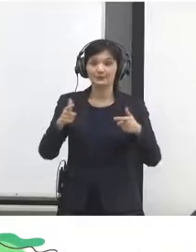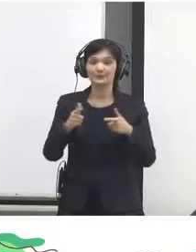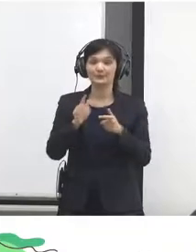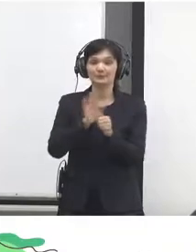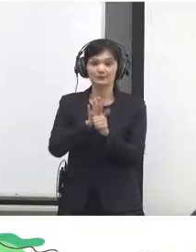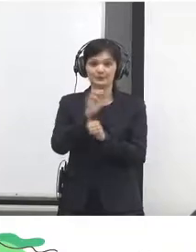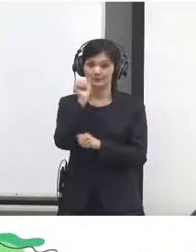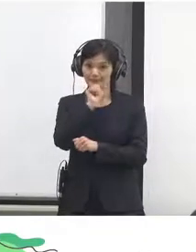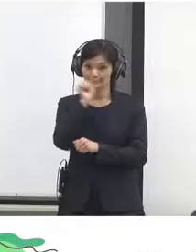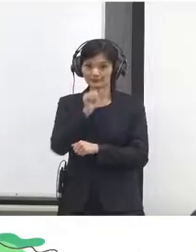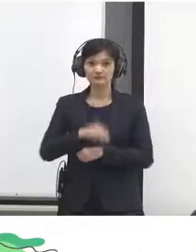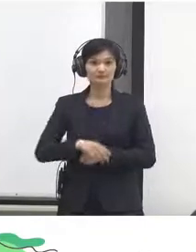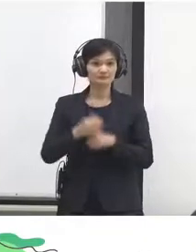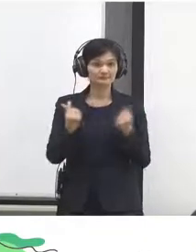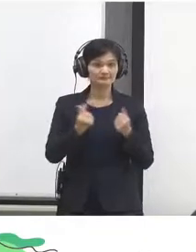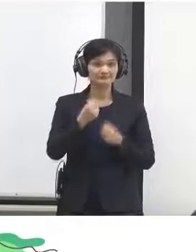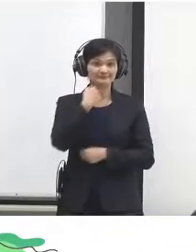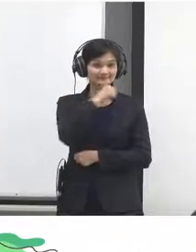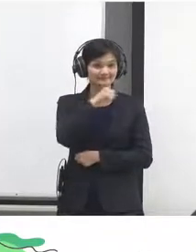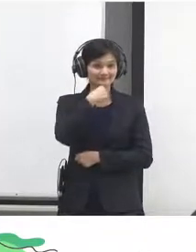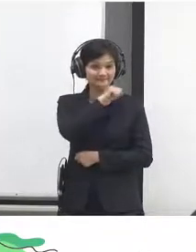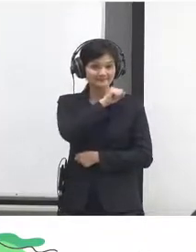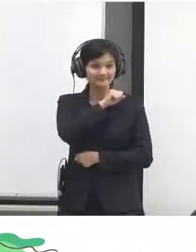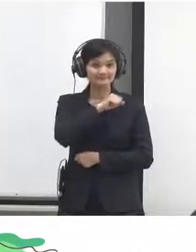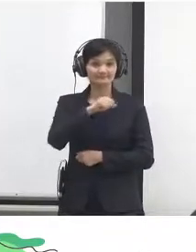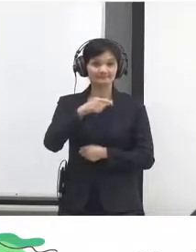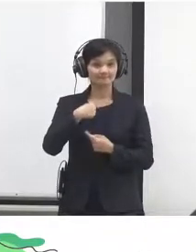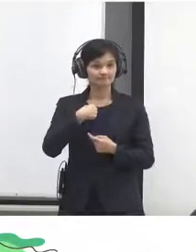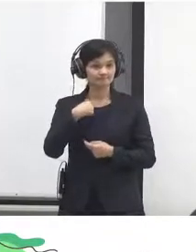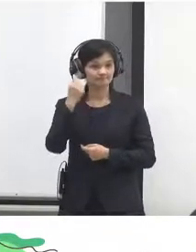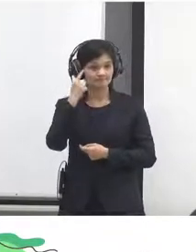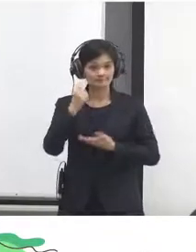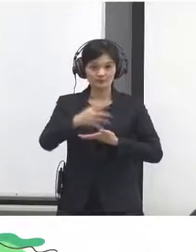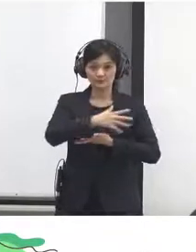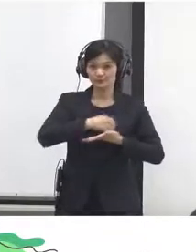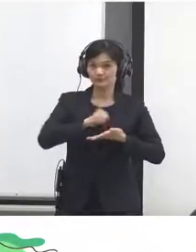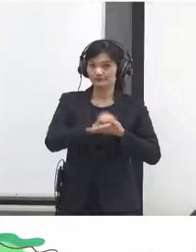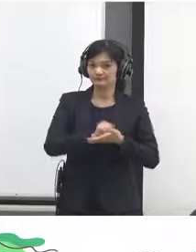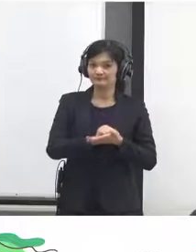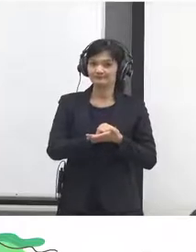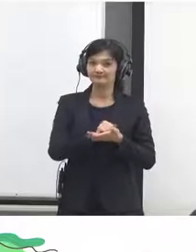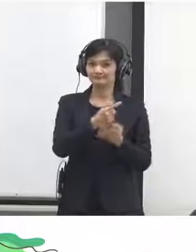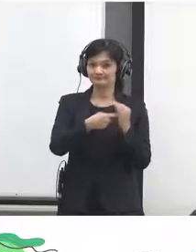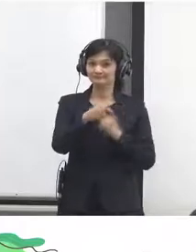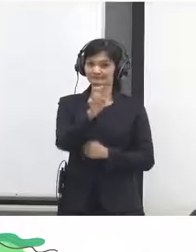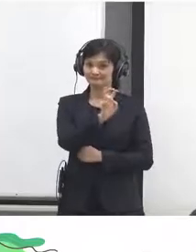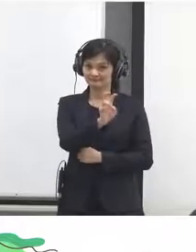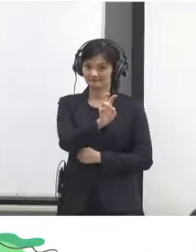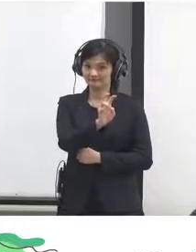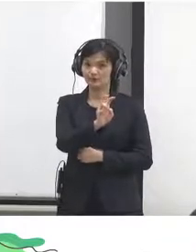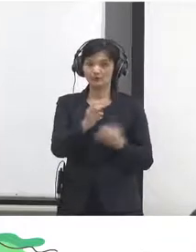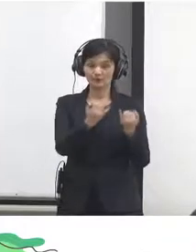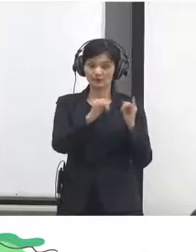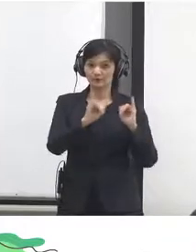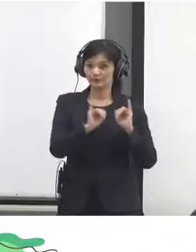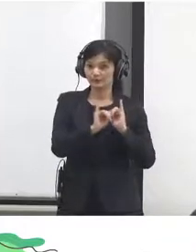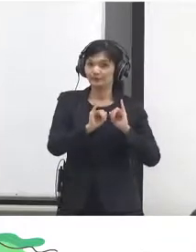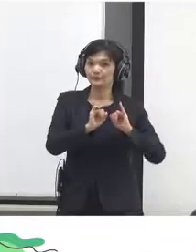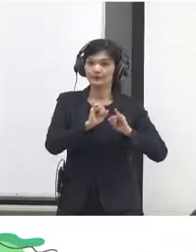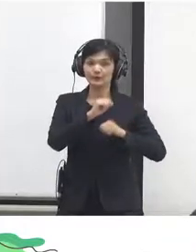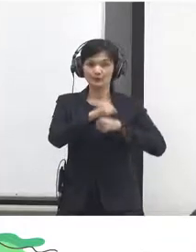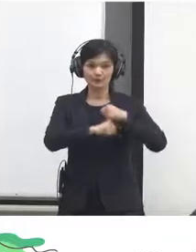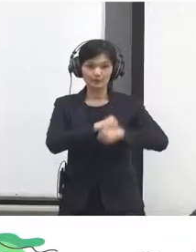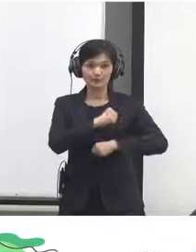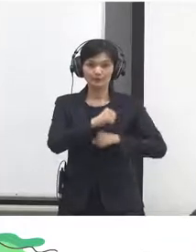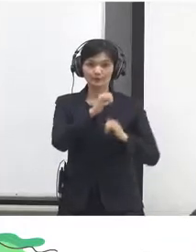important events of Taiwan feminist movement in Chinese, and then we translate it into English, and Japanese and Korean